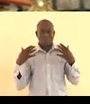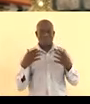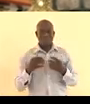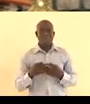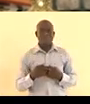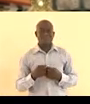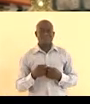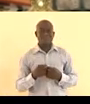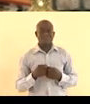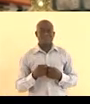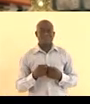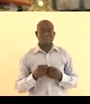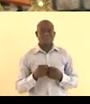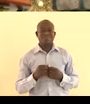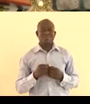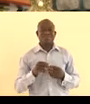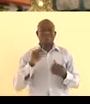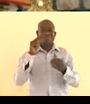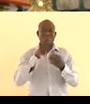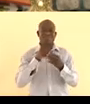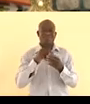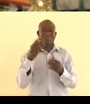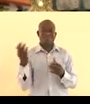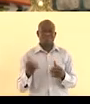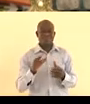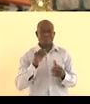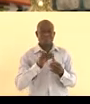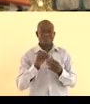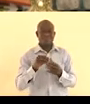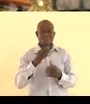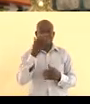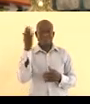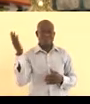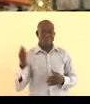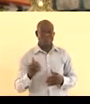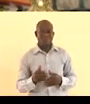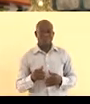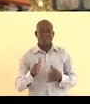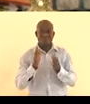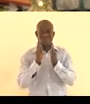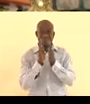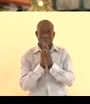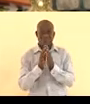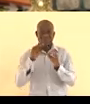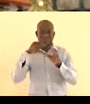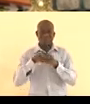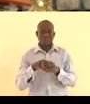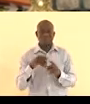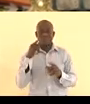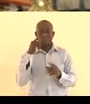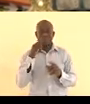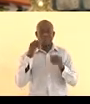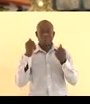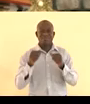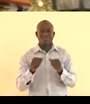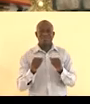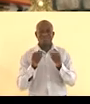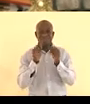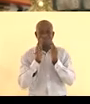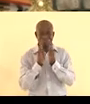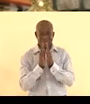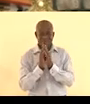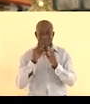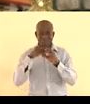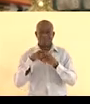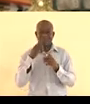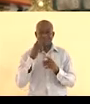And St. Paul taught people that, look, it's neither here nor there. Yeah, you can pray in tongues, you can speak in tongues, but that is not